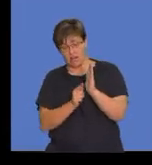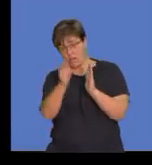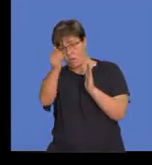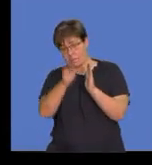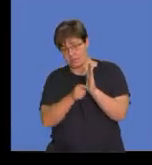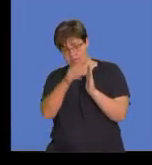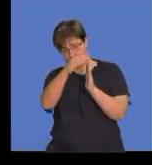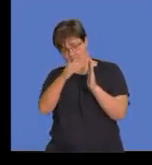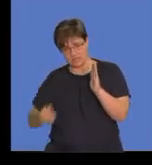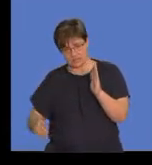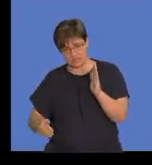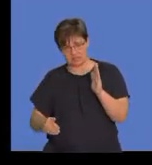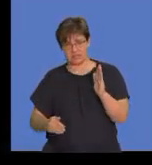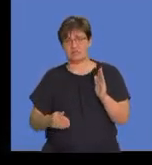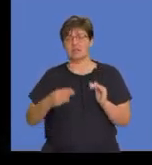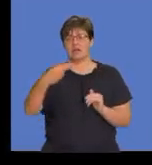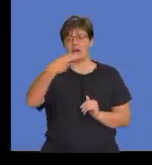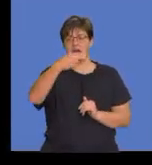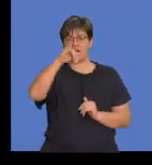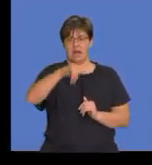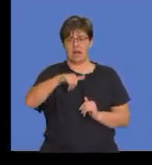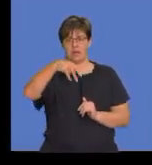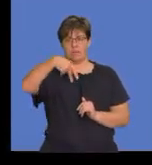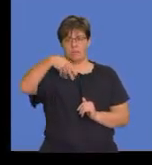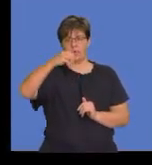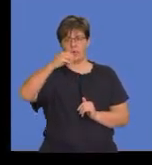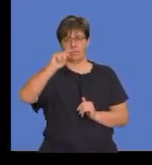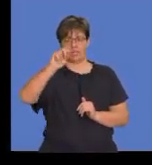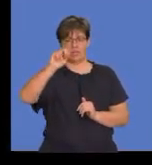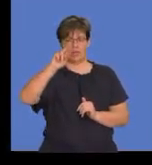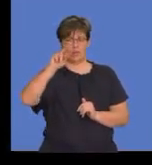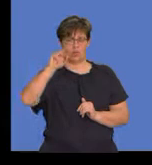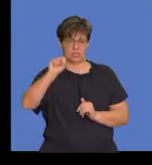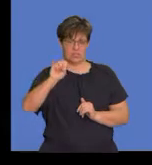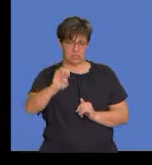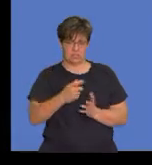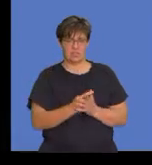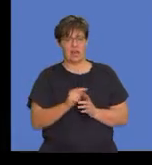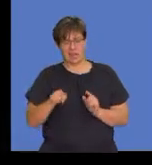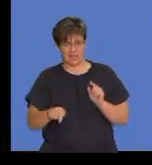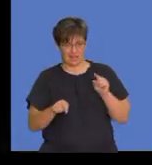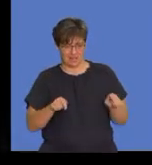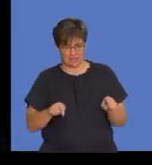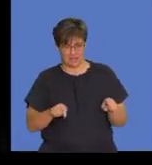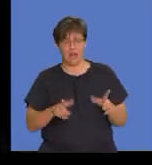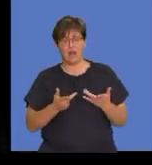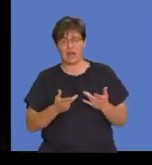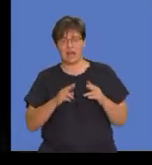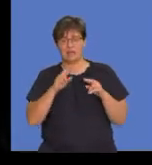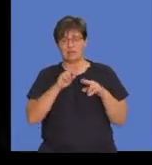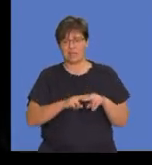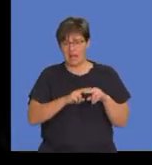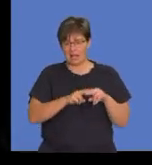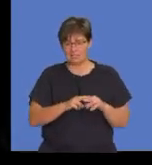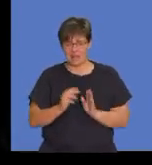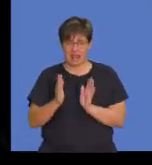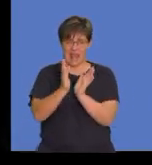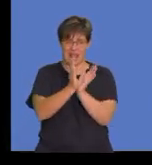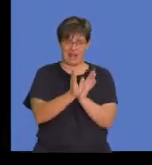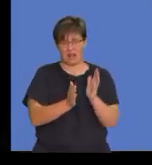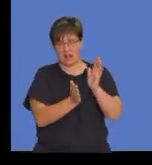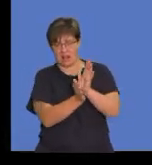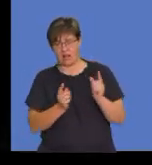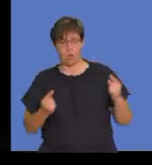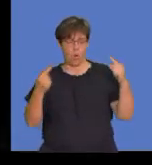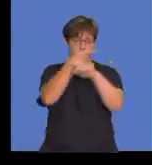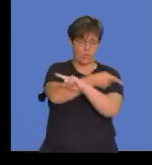opposite the 90 degrees, which is called the hypotenuse side. The other sides are named relative to the given acute angle.